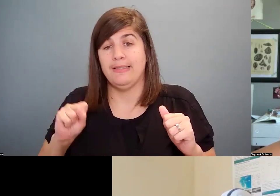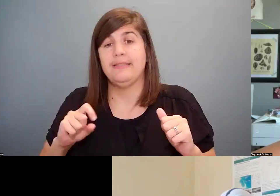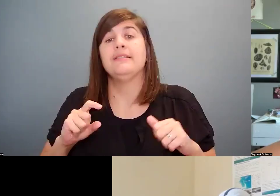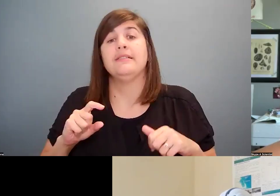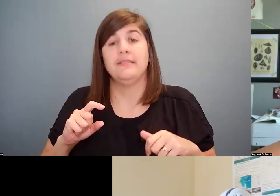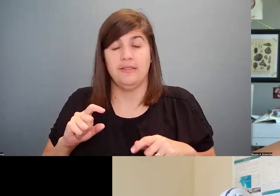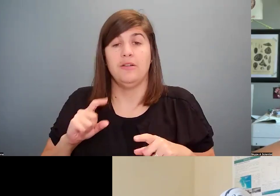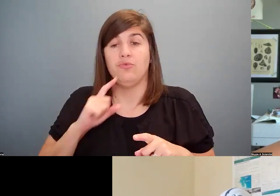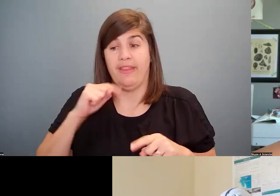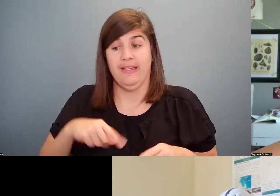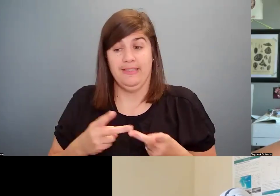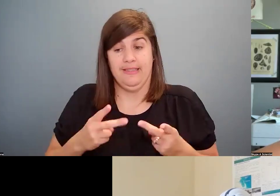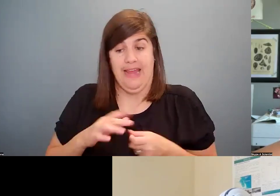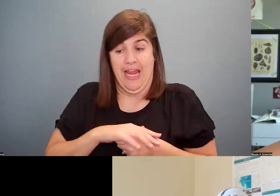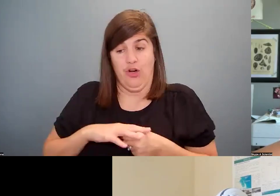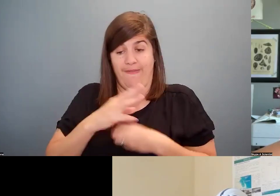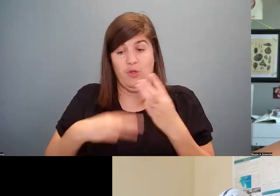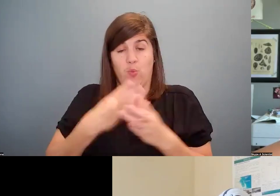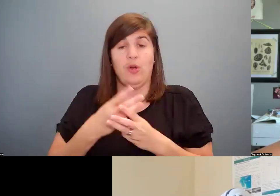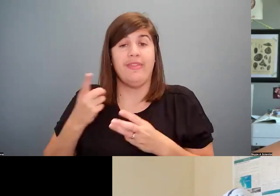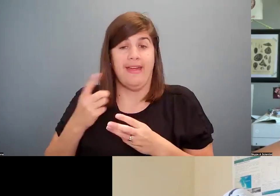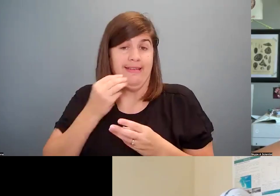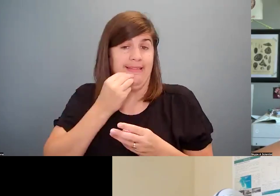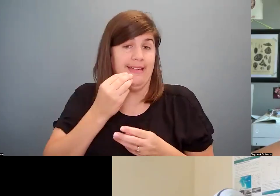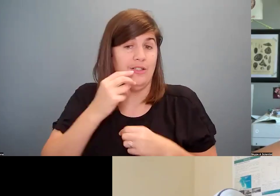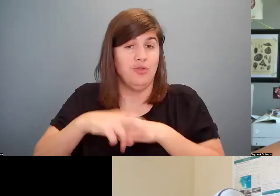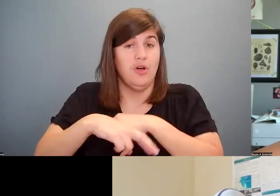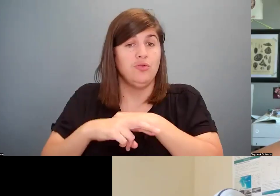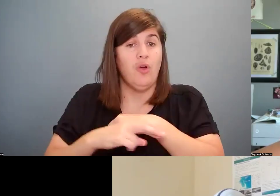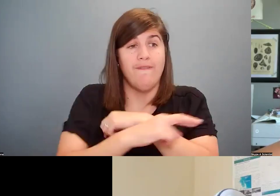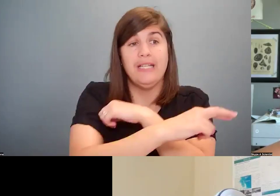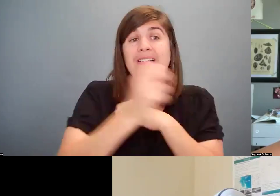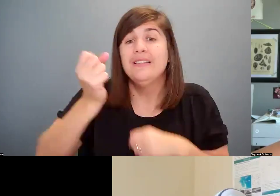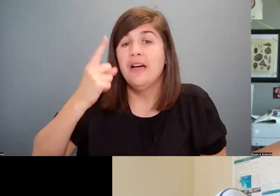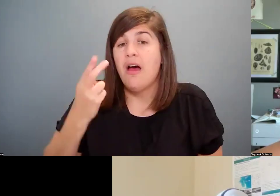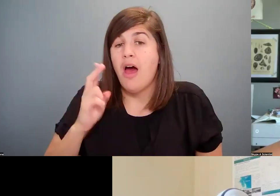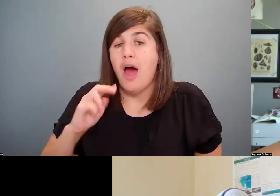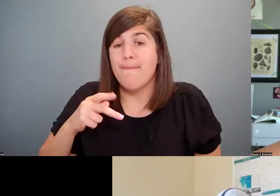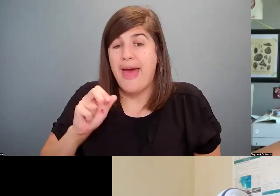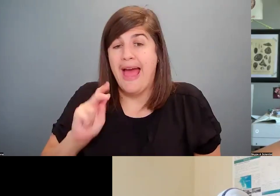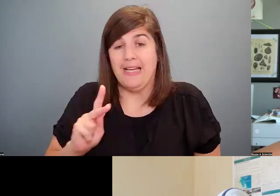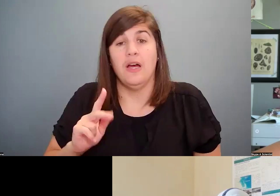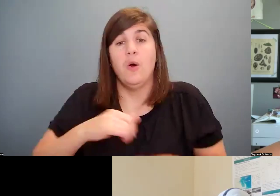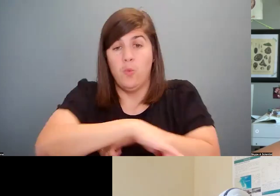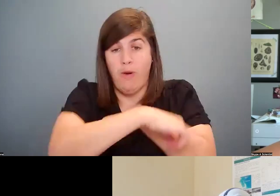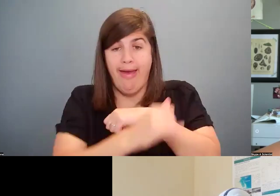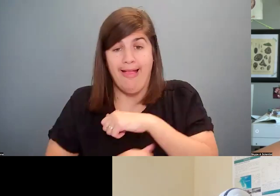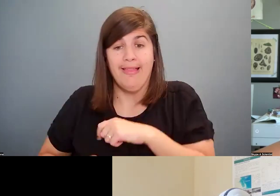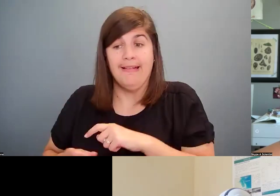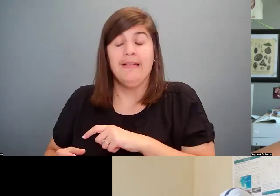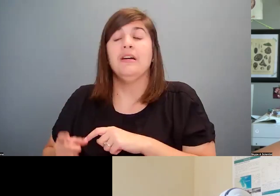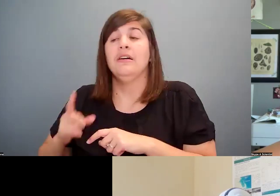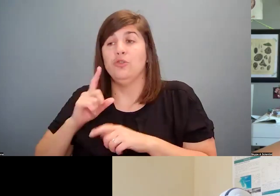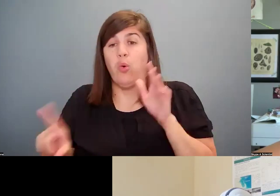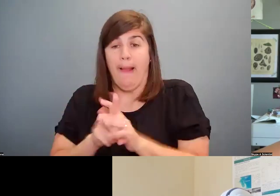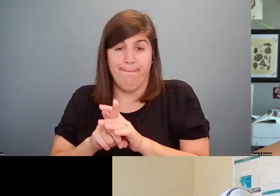whales eat dolphins, and humpback whales came in and kind of like chased the killer whales away and protected the dolphins. So that